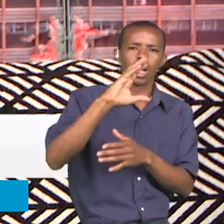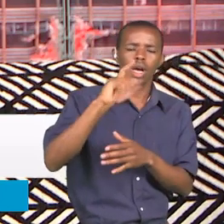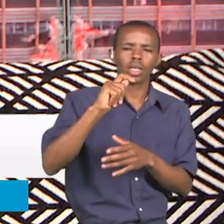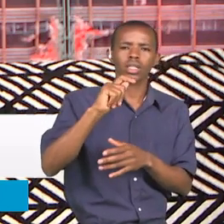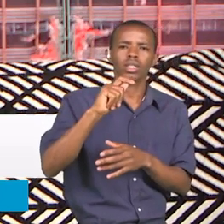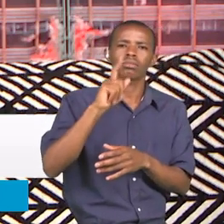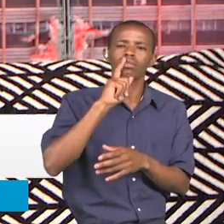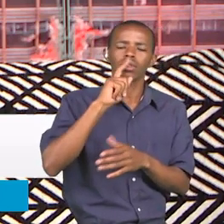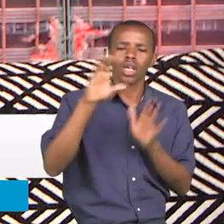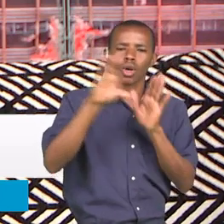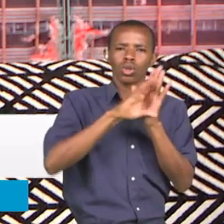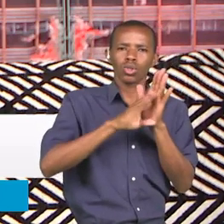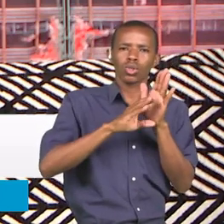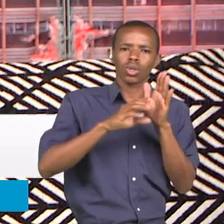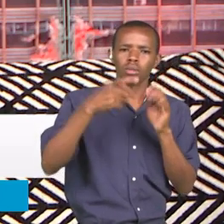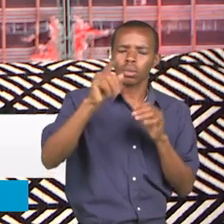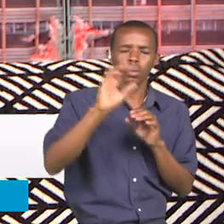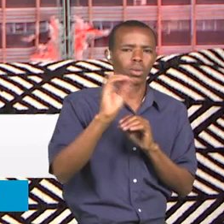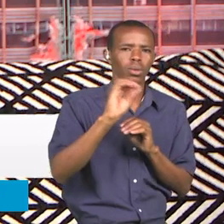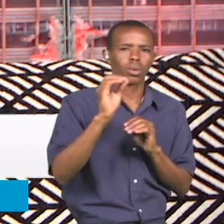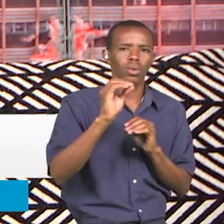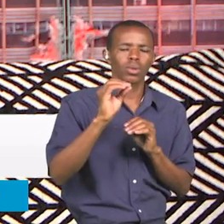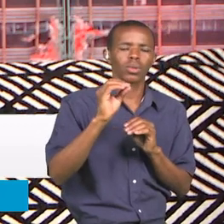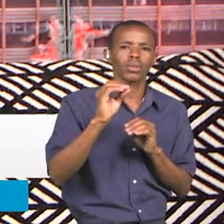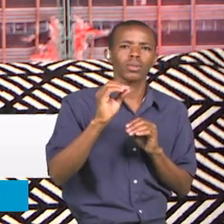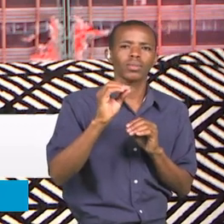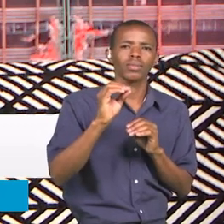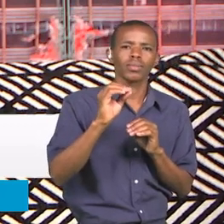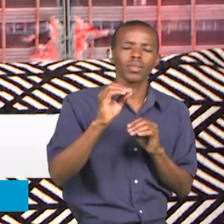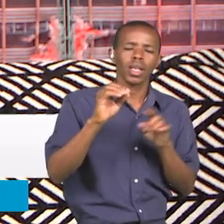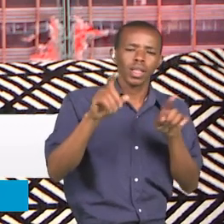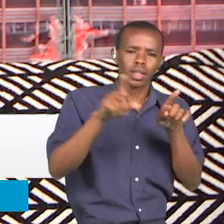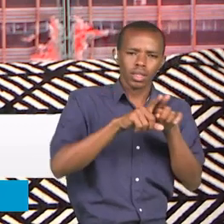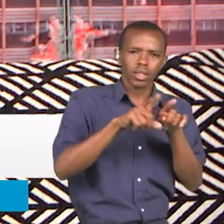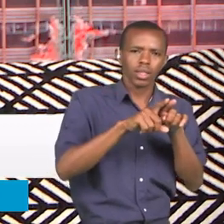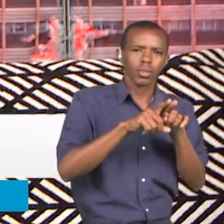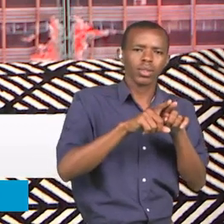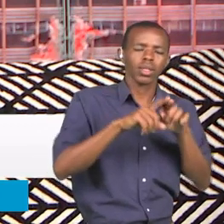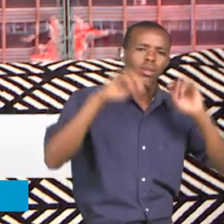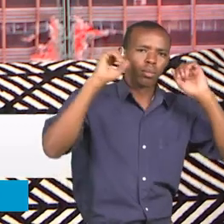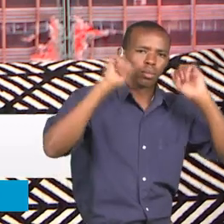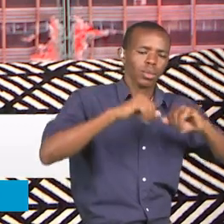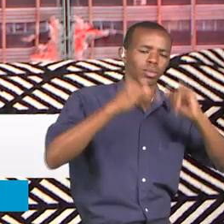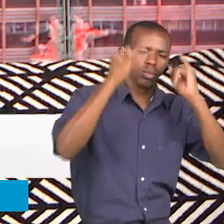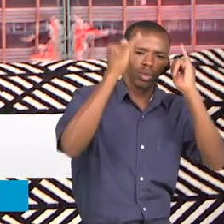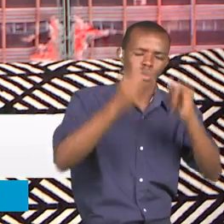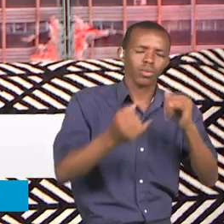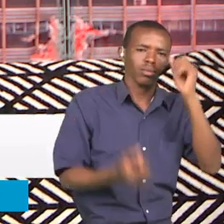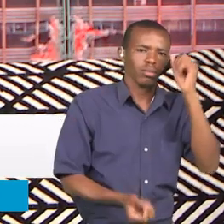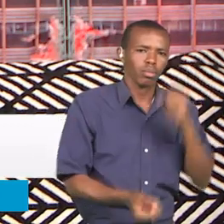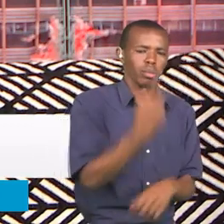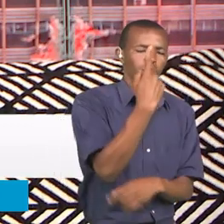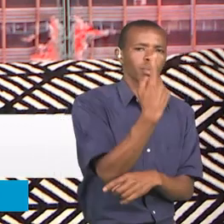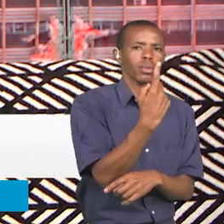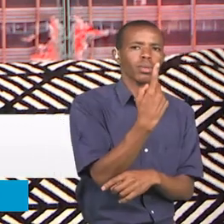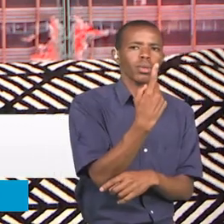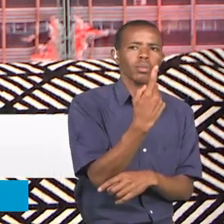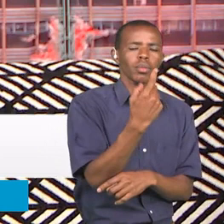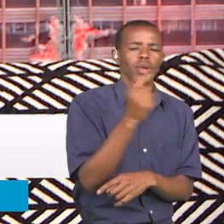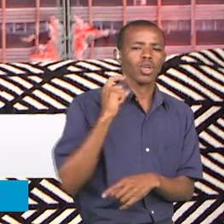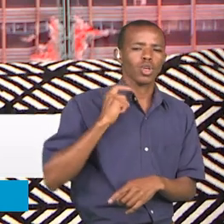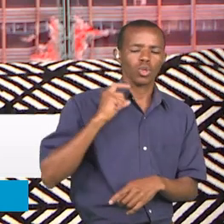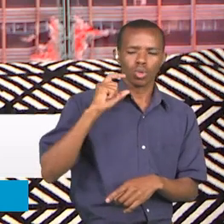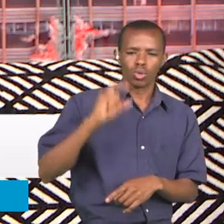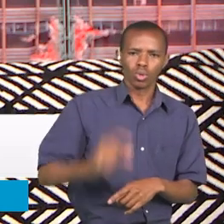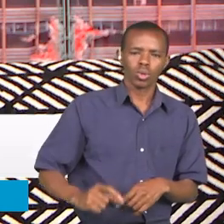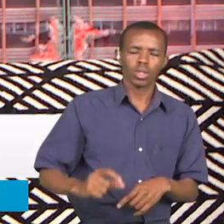unconstitutional, including the one that would have dealt with such a situation. Yeah, yeah. Still, it is possible for someone to come up with a suit for